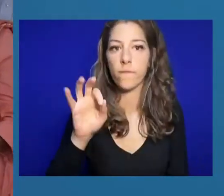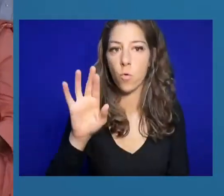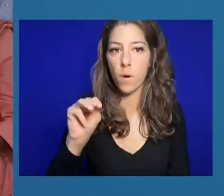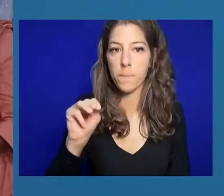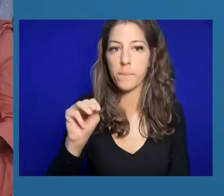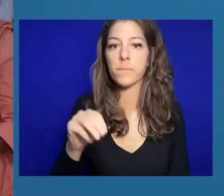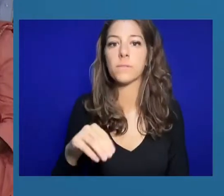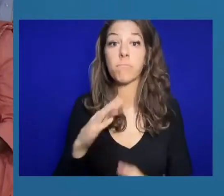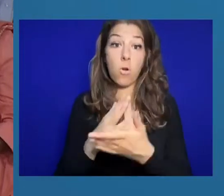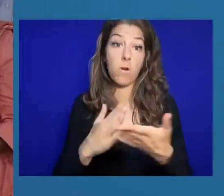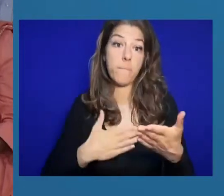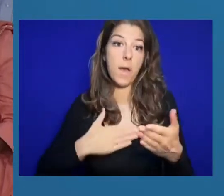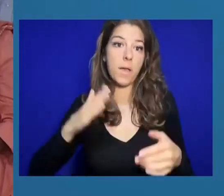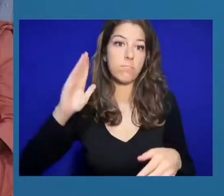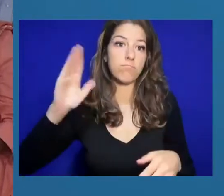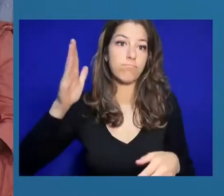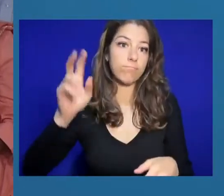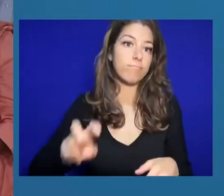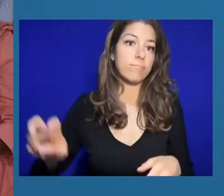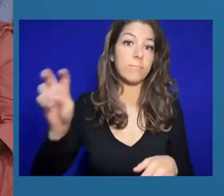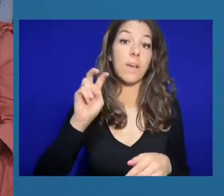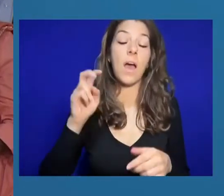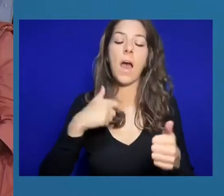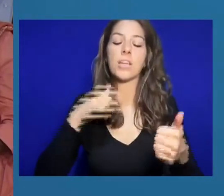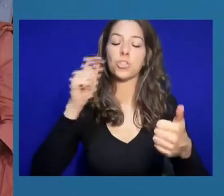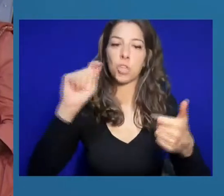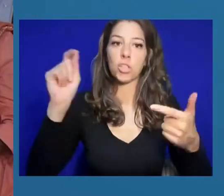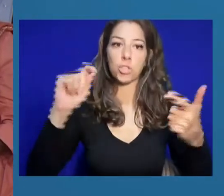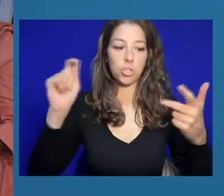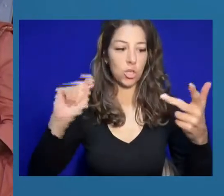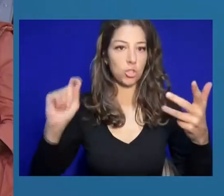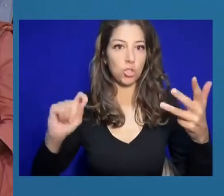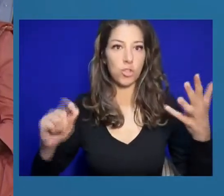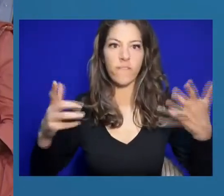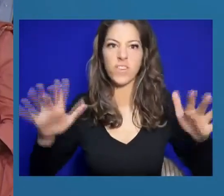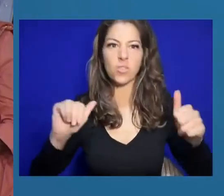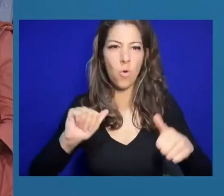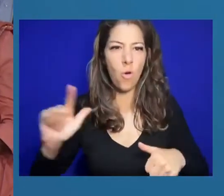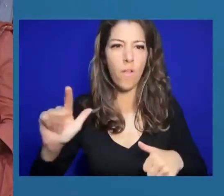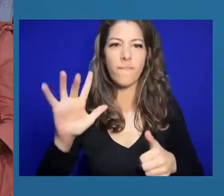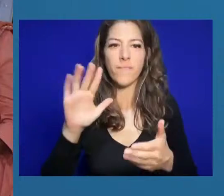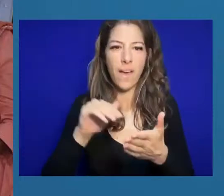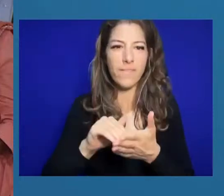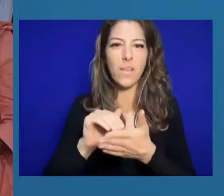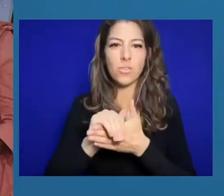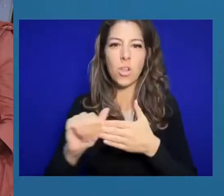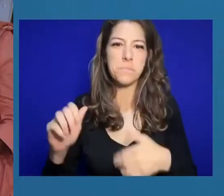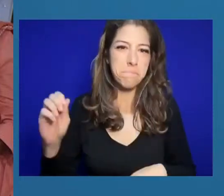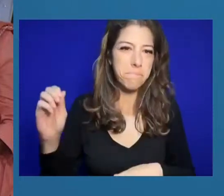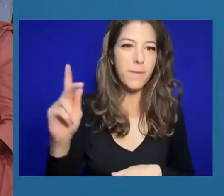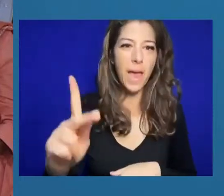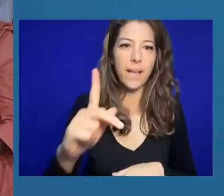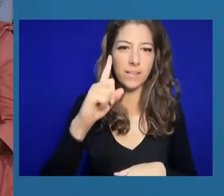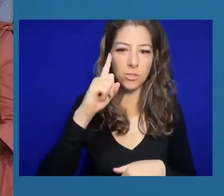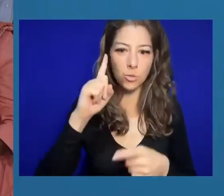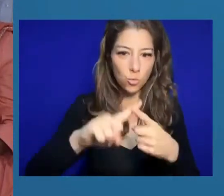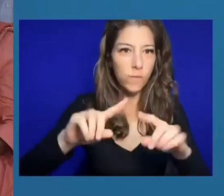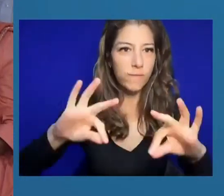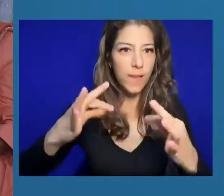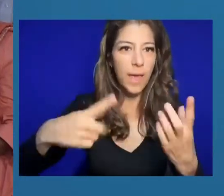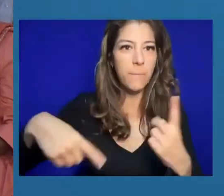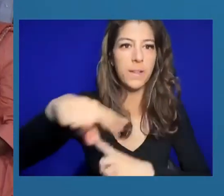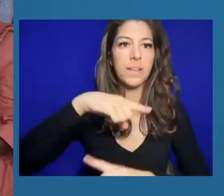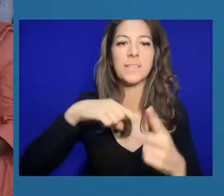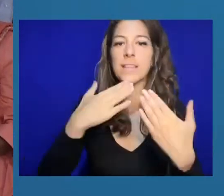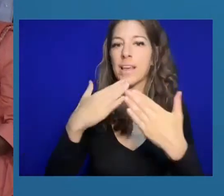got done? Everything I wanted to. It's $5,000 back in families' pockets. And I want to thank our leaders